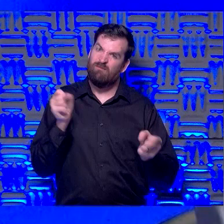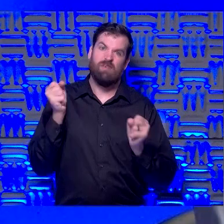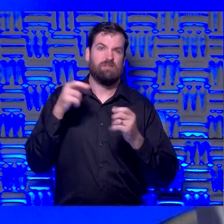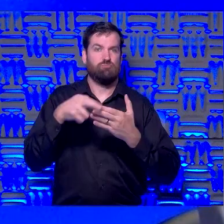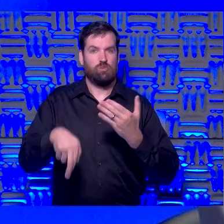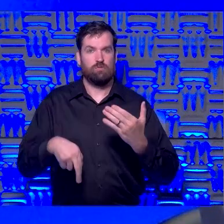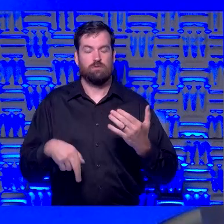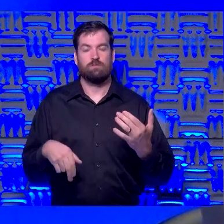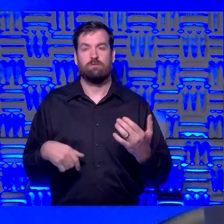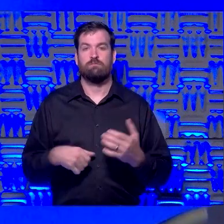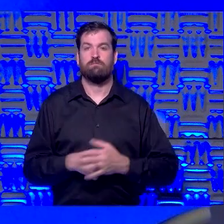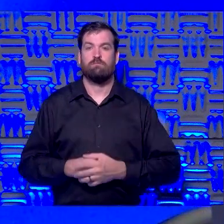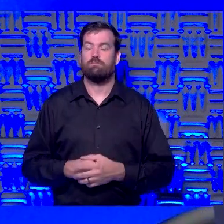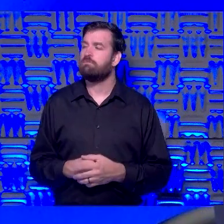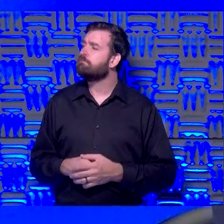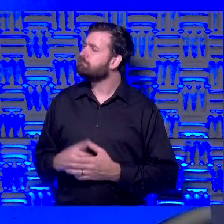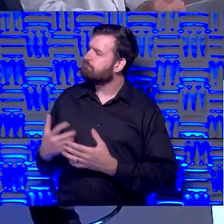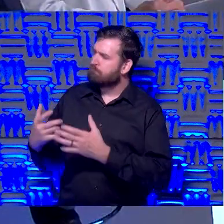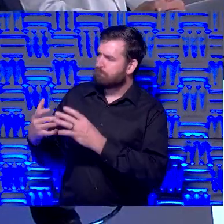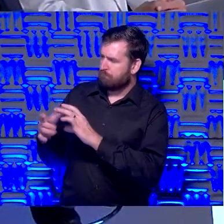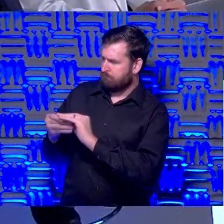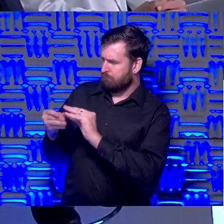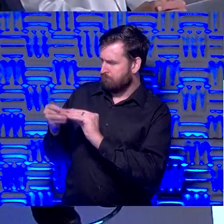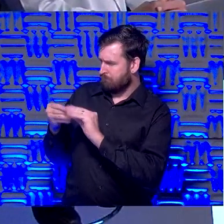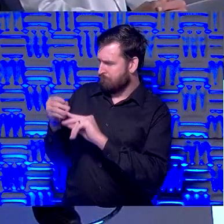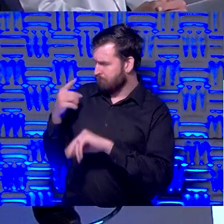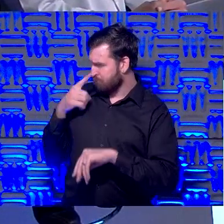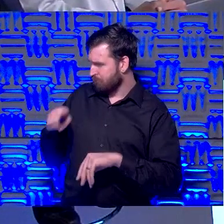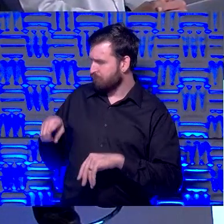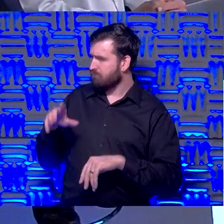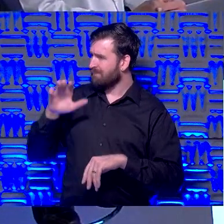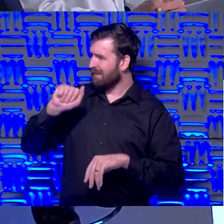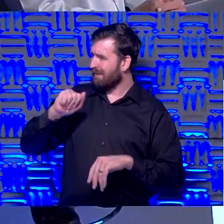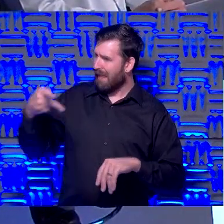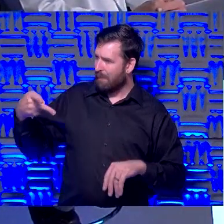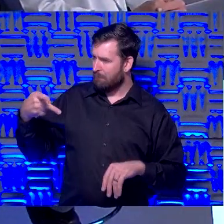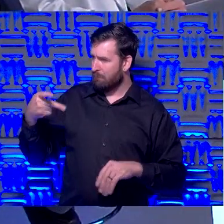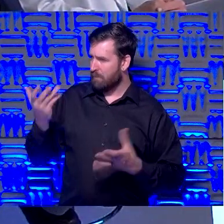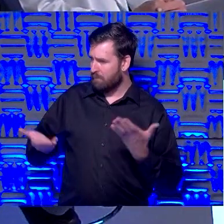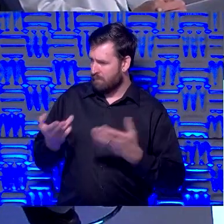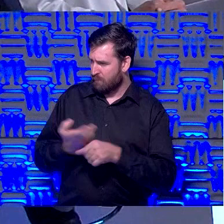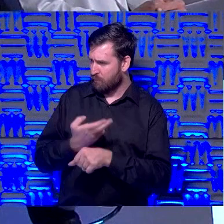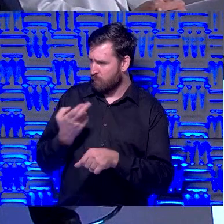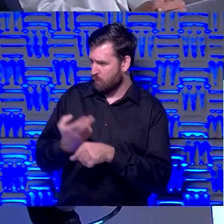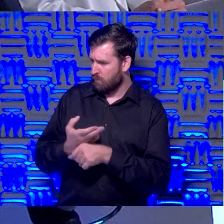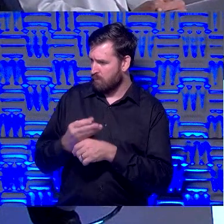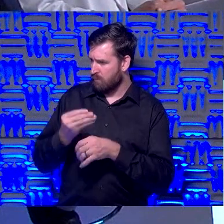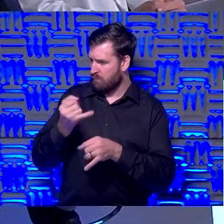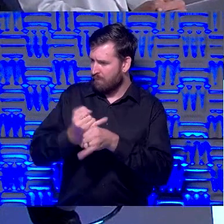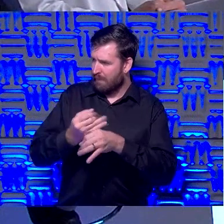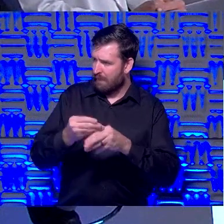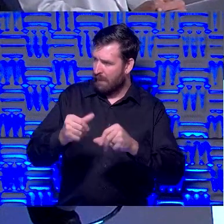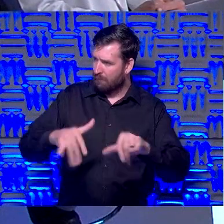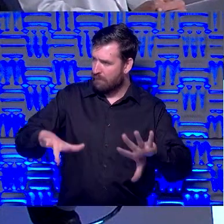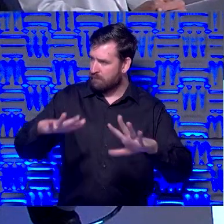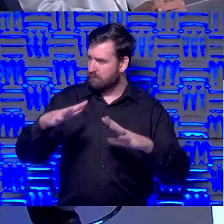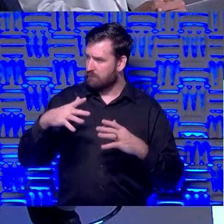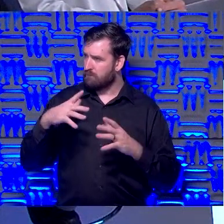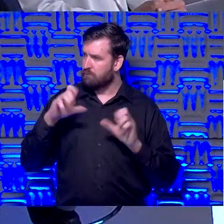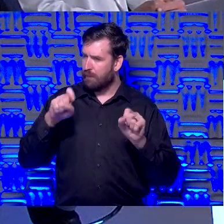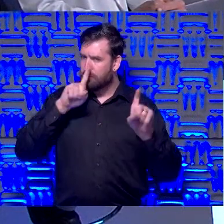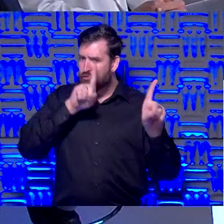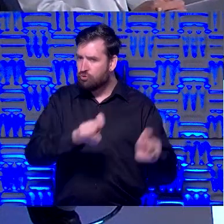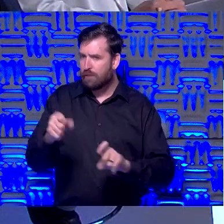quickly and go from there. Talk a little bit to, there's an app that we may be using on the campus to help identify and make you screen yourself